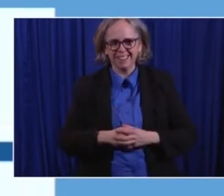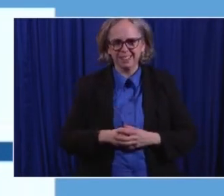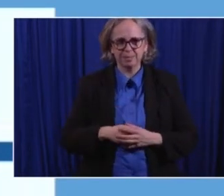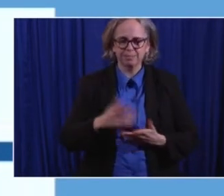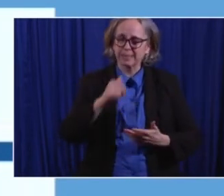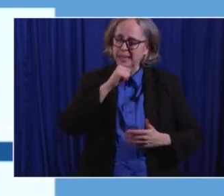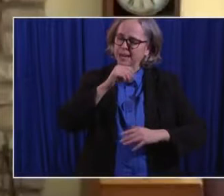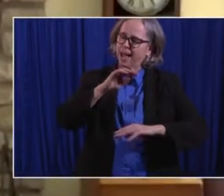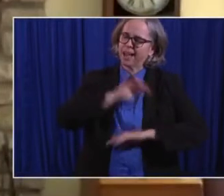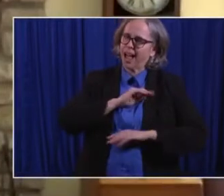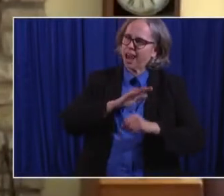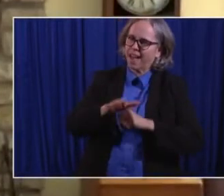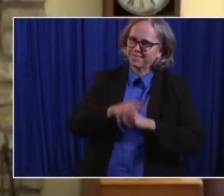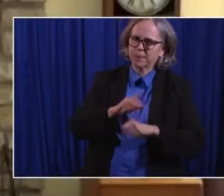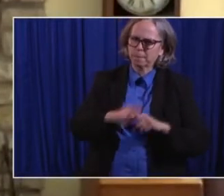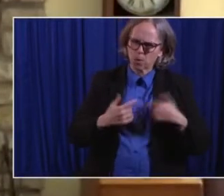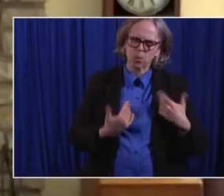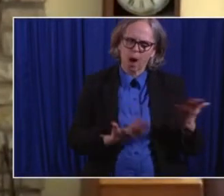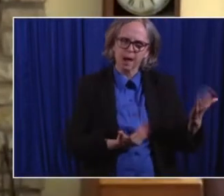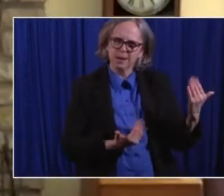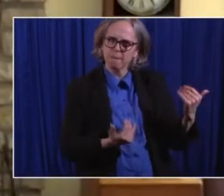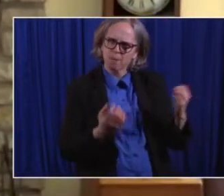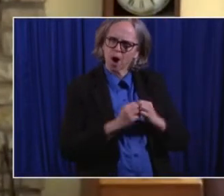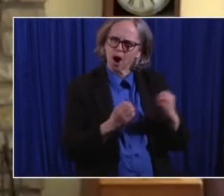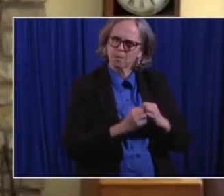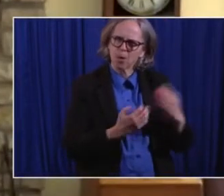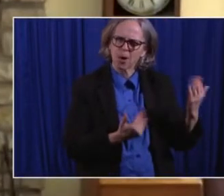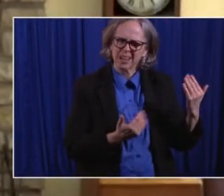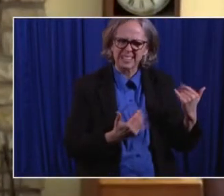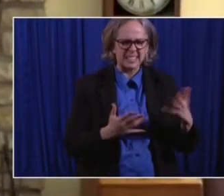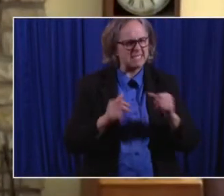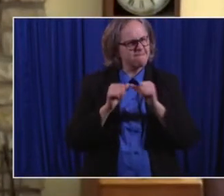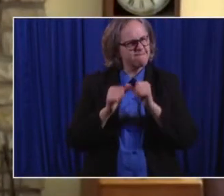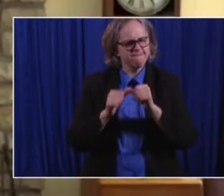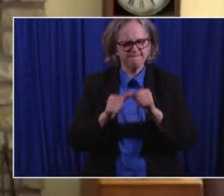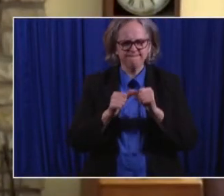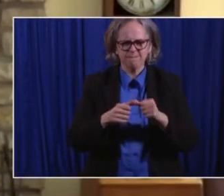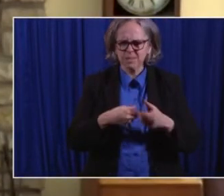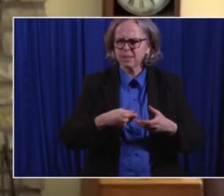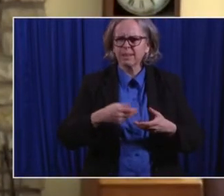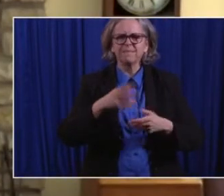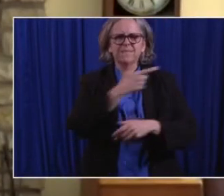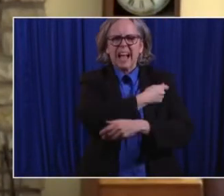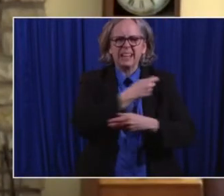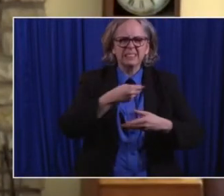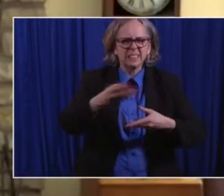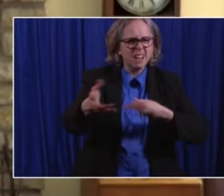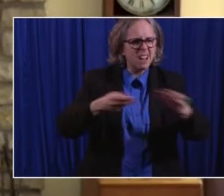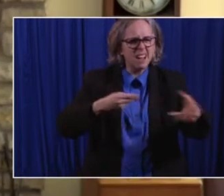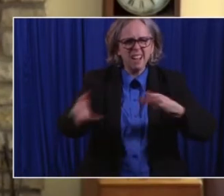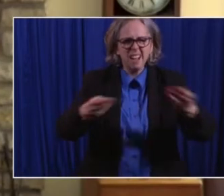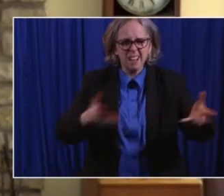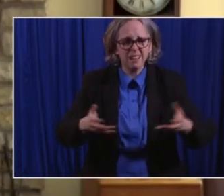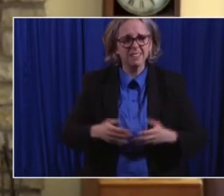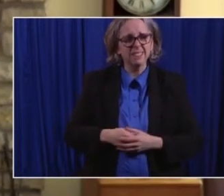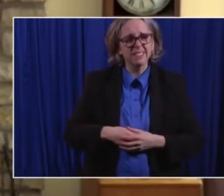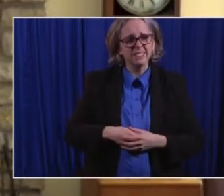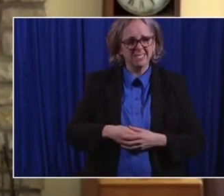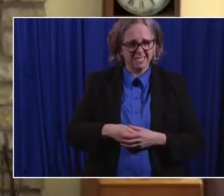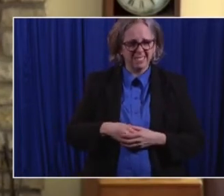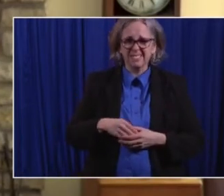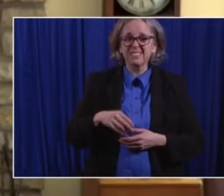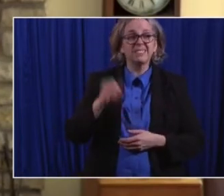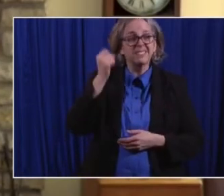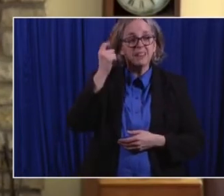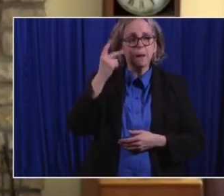be able to get their shots. And then we have to continue to move forward on that. If you look at this chart of people 80 years of